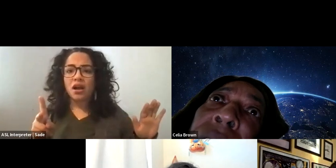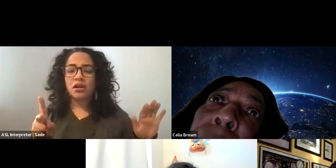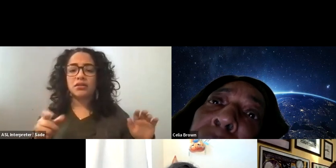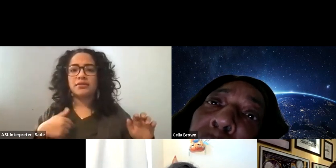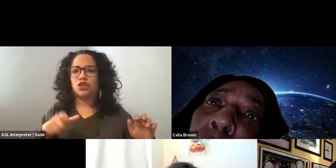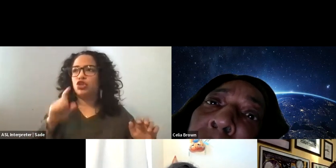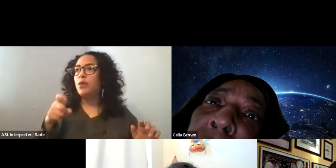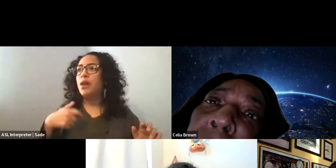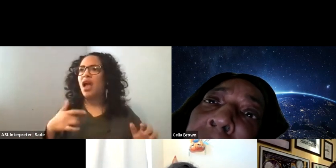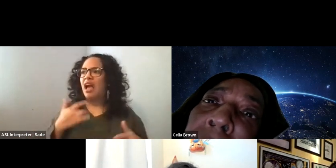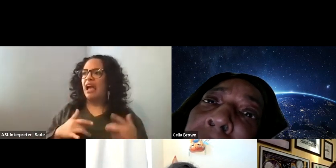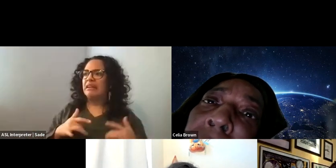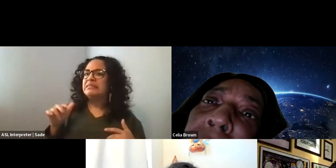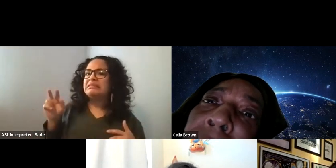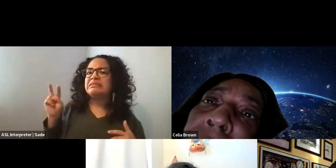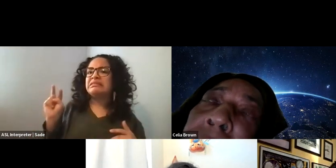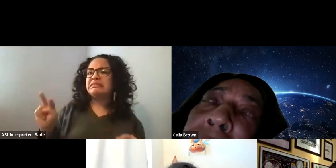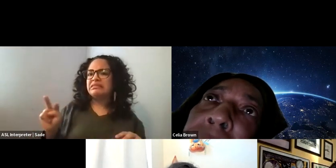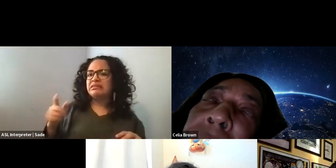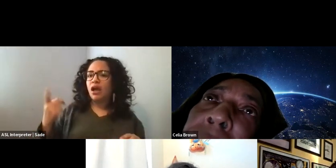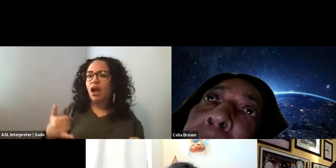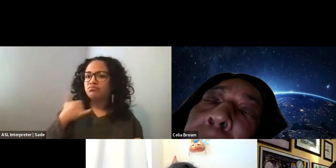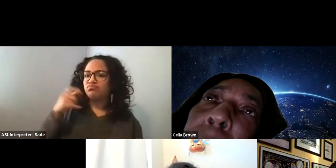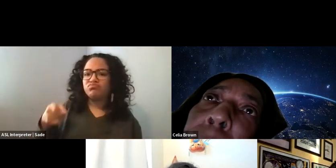bipolar, there's something wrong with you. And